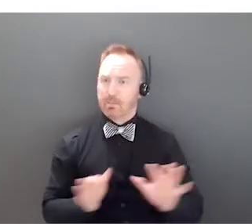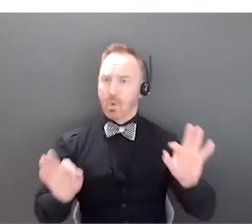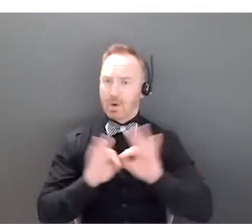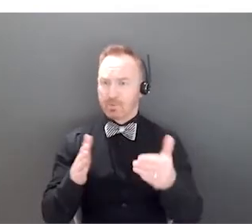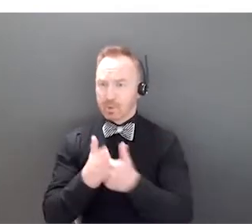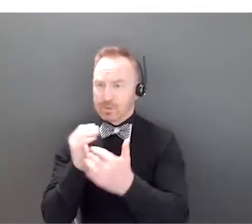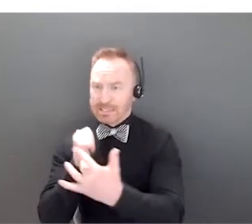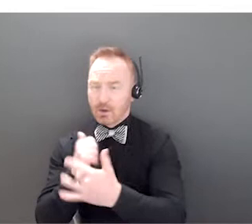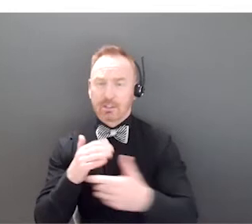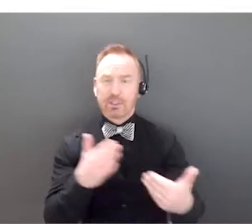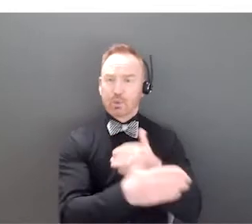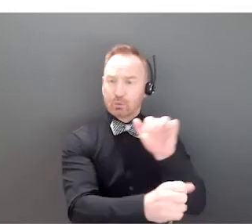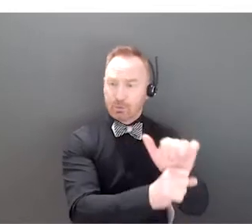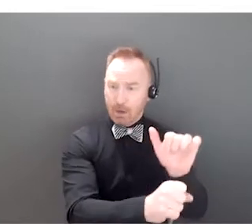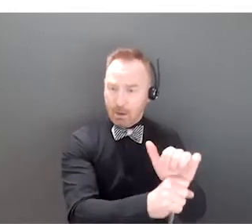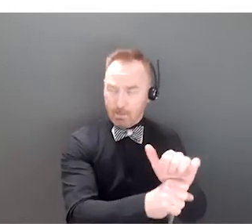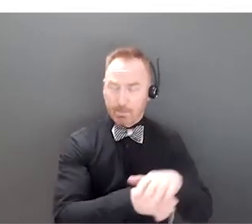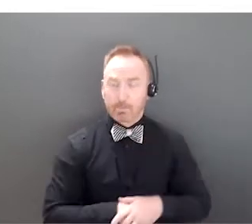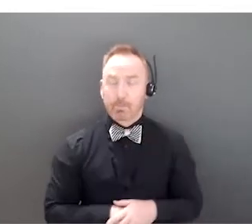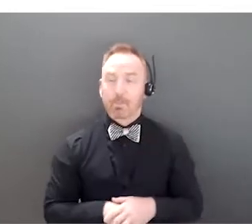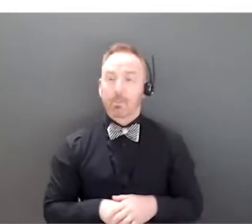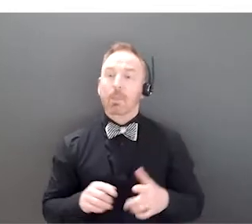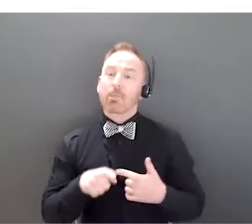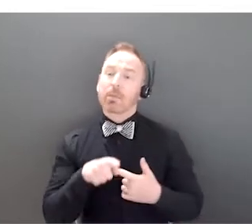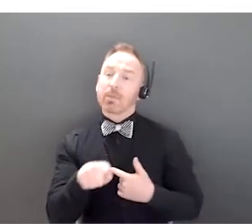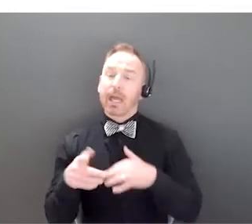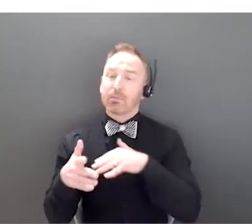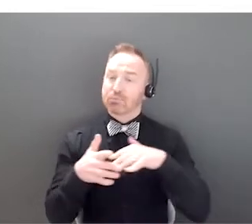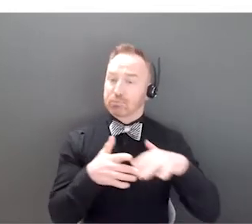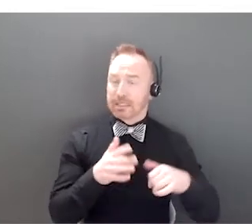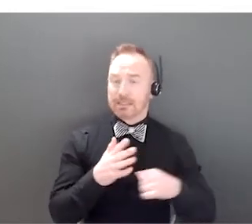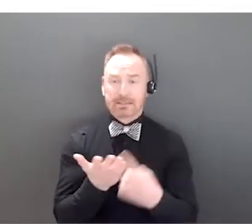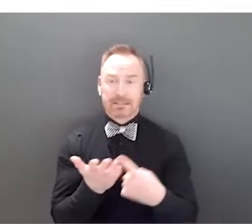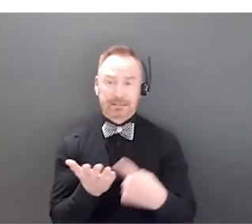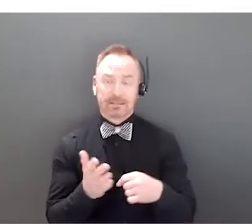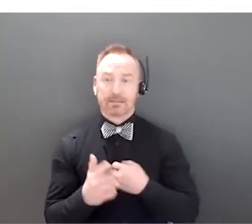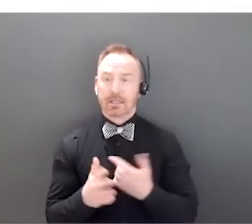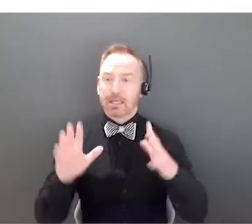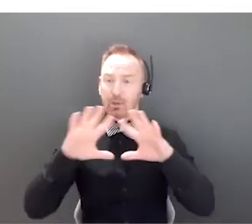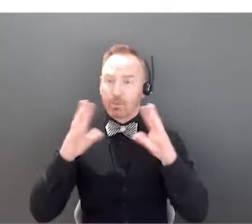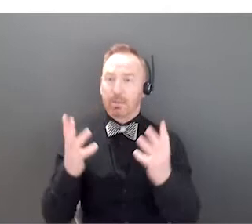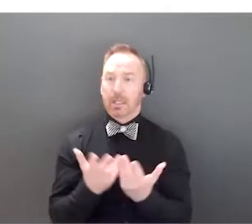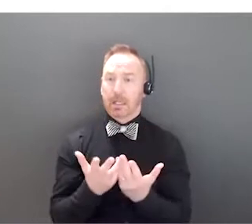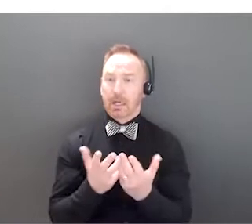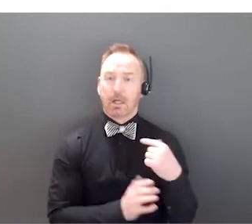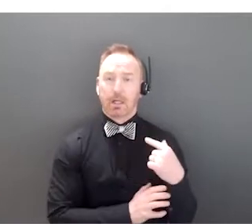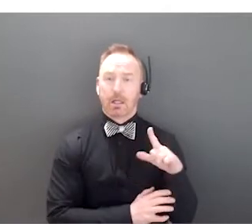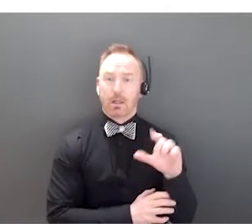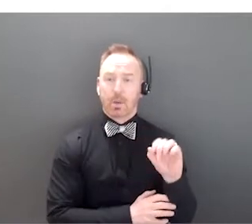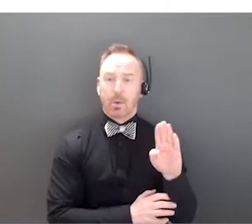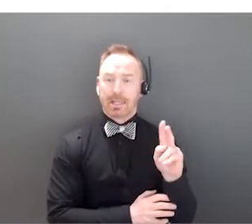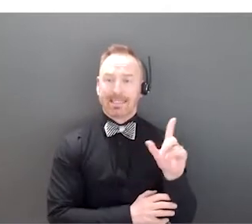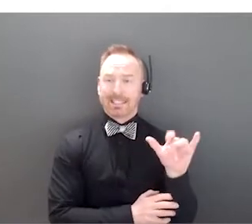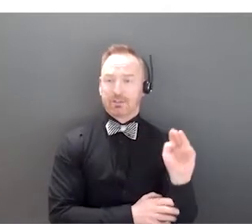new occupations. But the authors also point to increased globalization, which has resulted in a decline in jobs in agriculture and